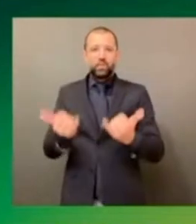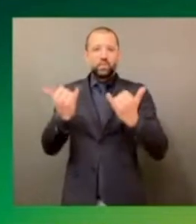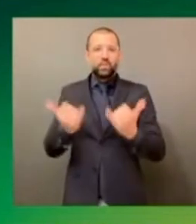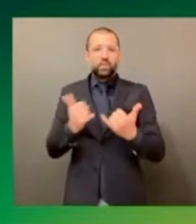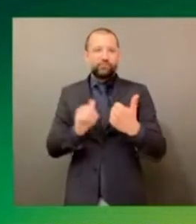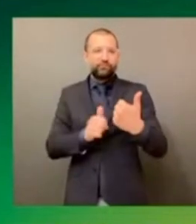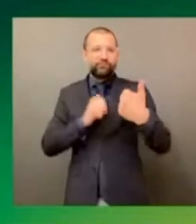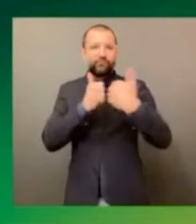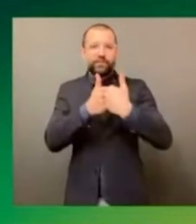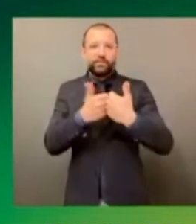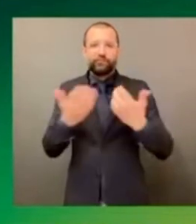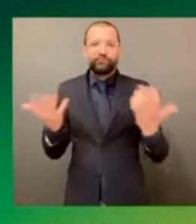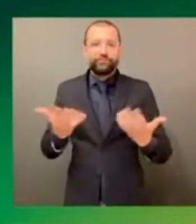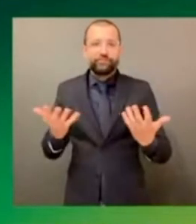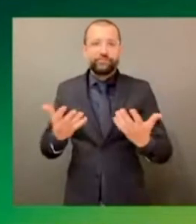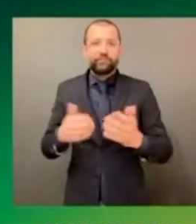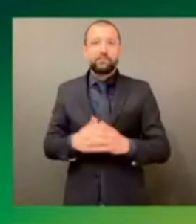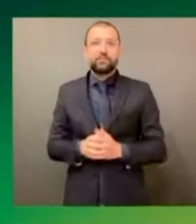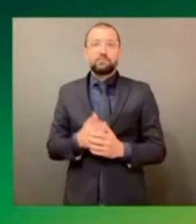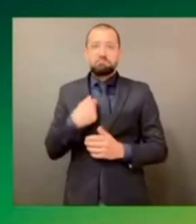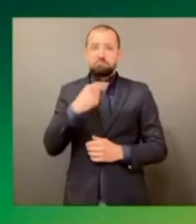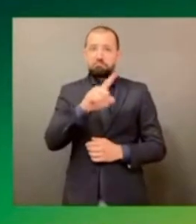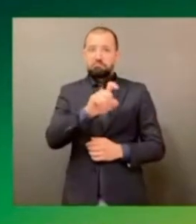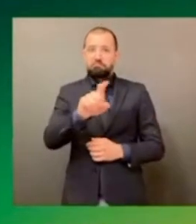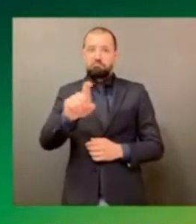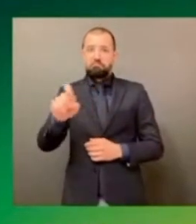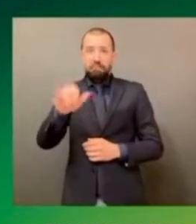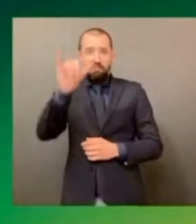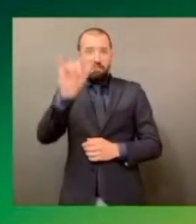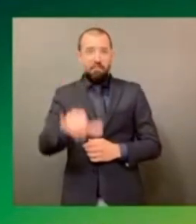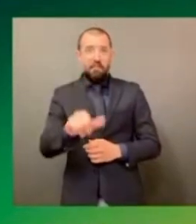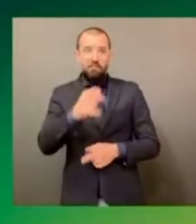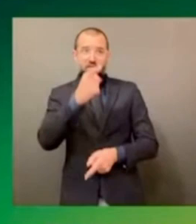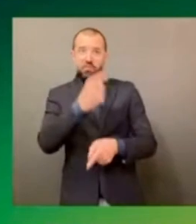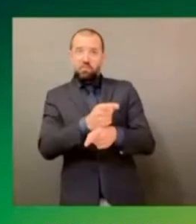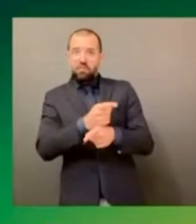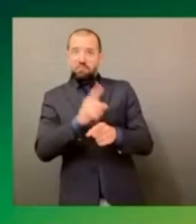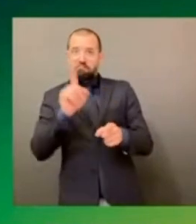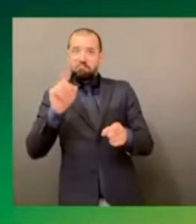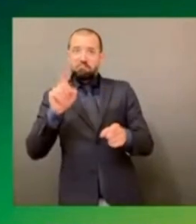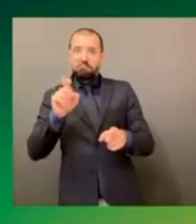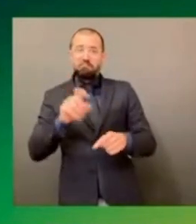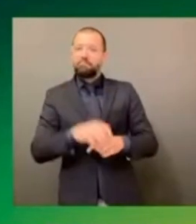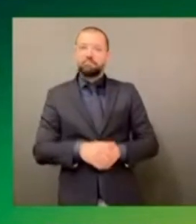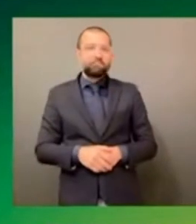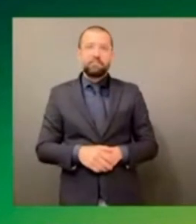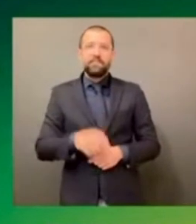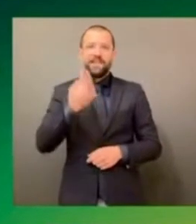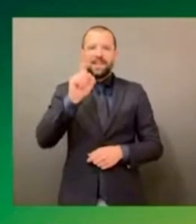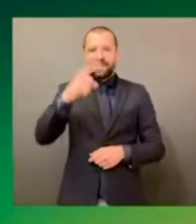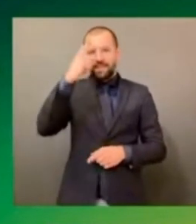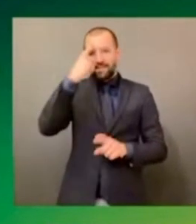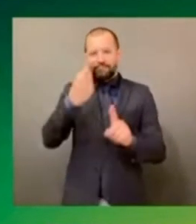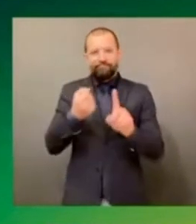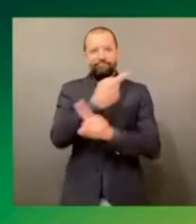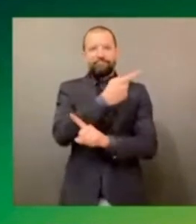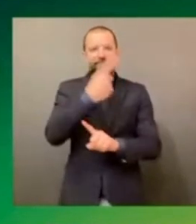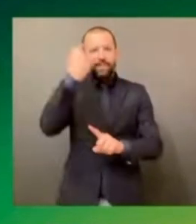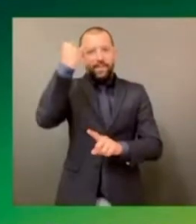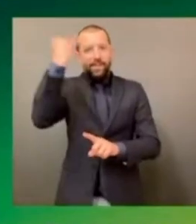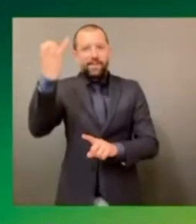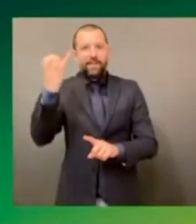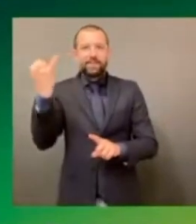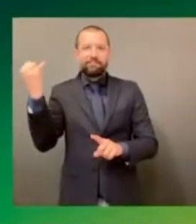questioning the status quo, and bold thinking. And so to the young leaders here